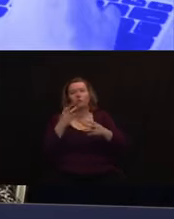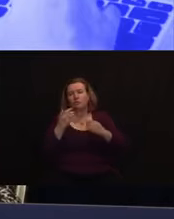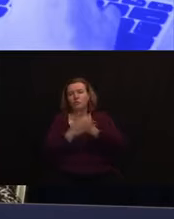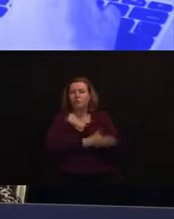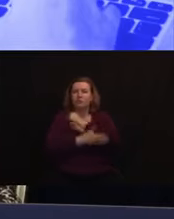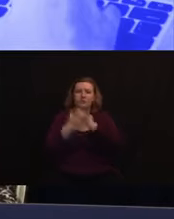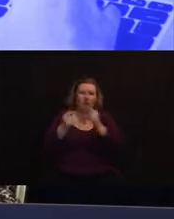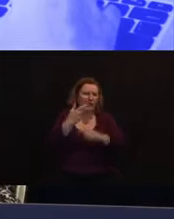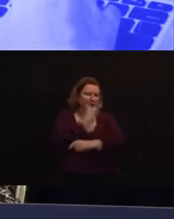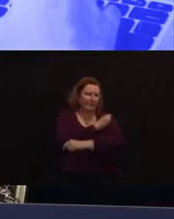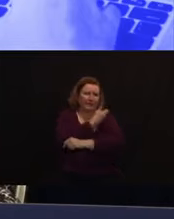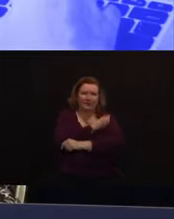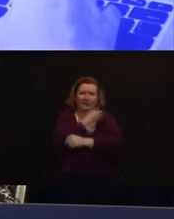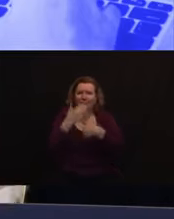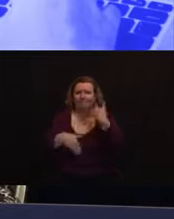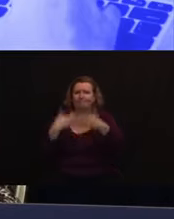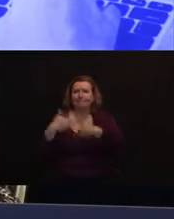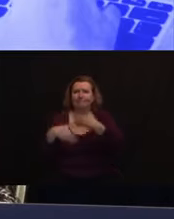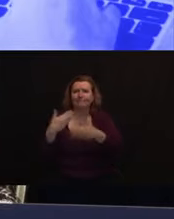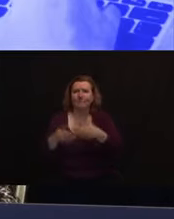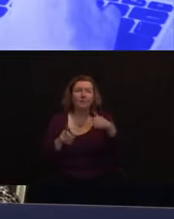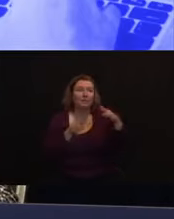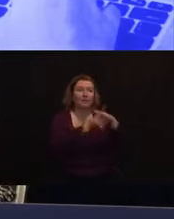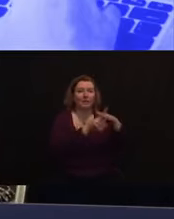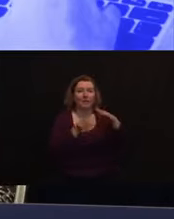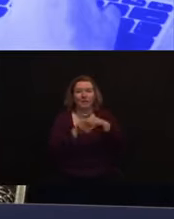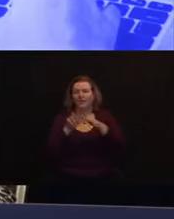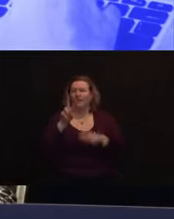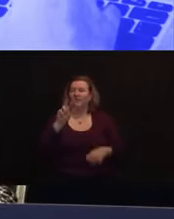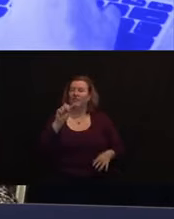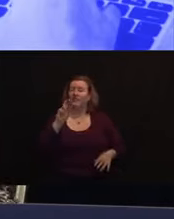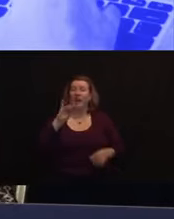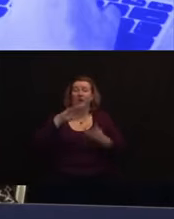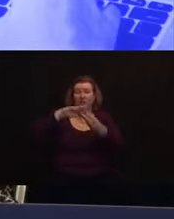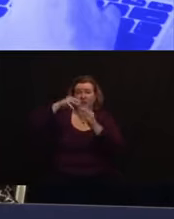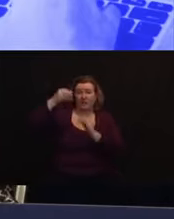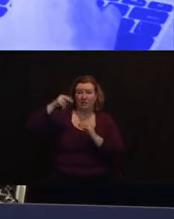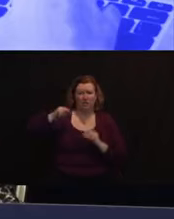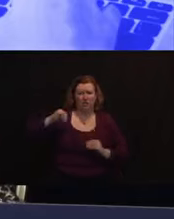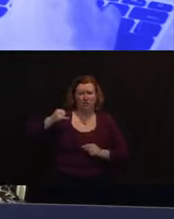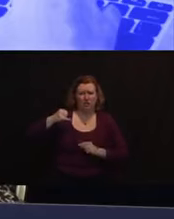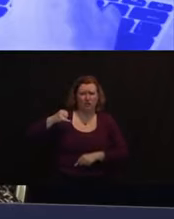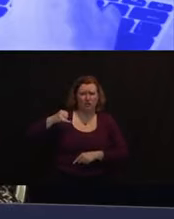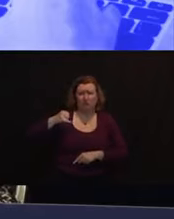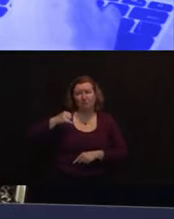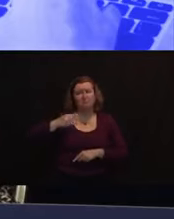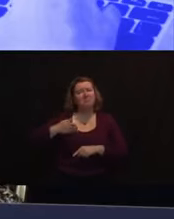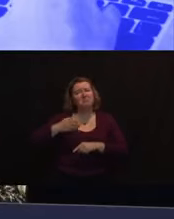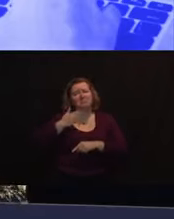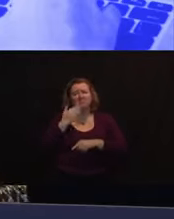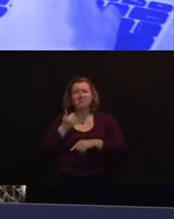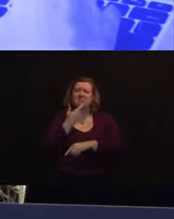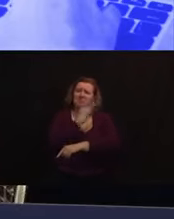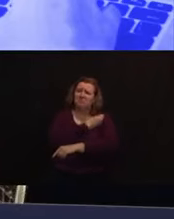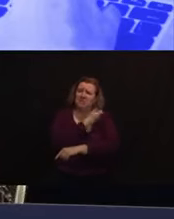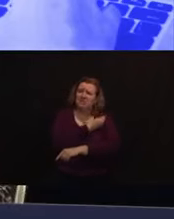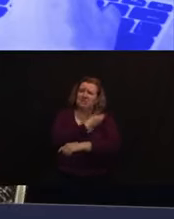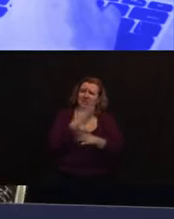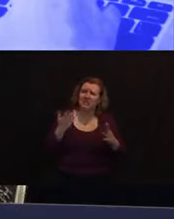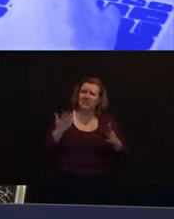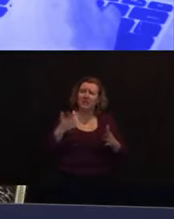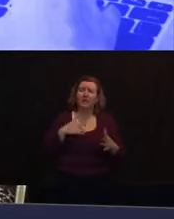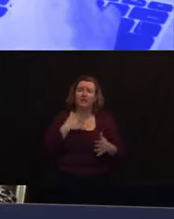contributing to the surges. New Jersey is making great progress in vaccinations, and we're confident that if the